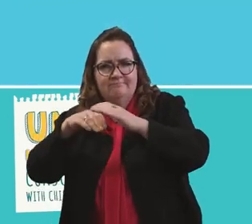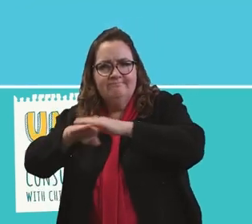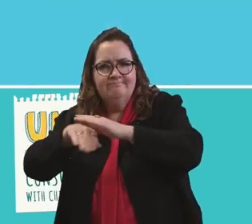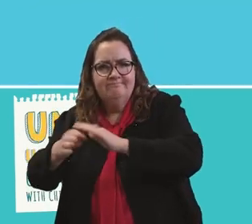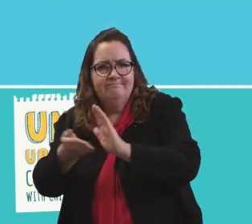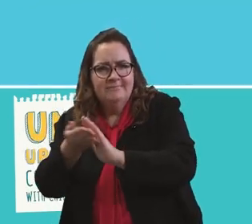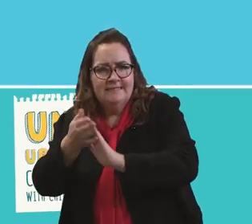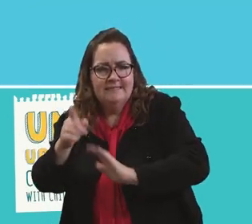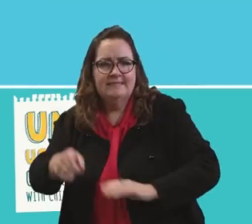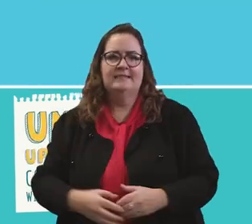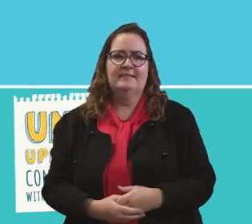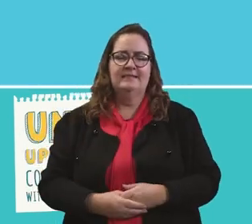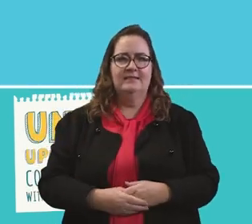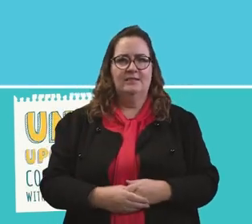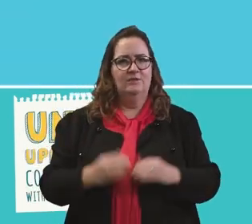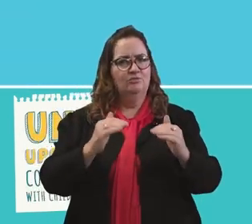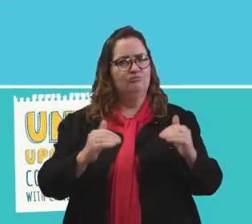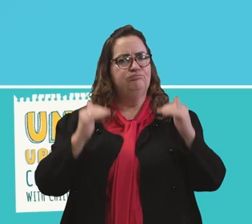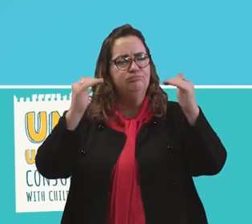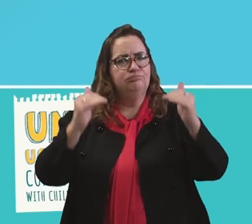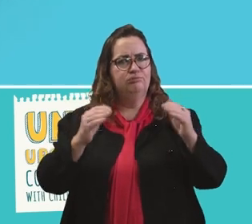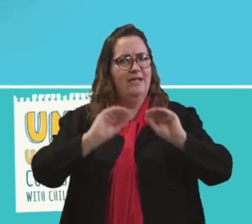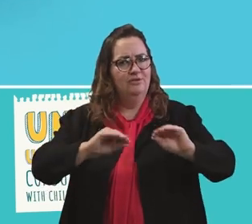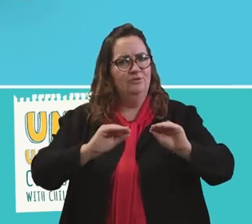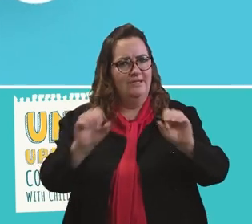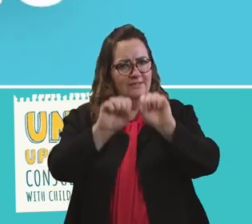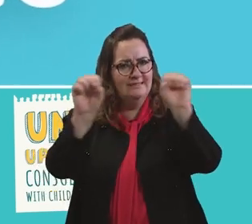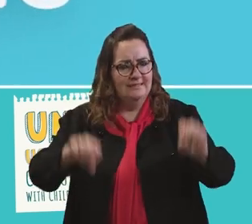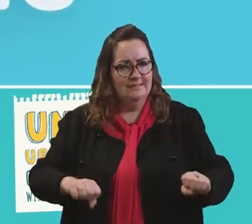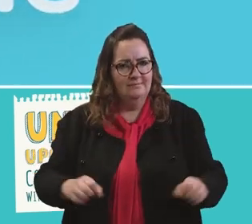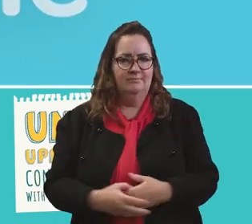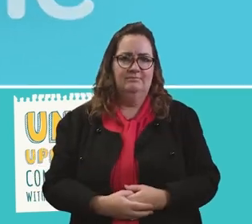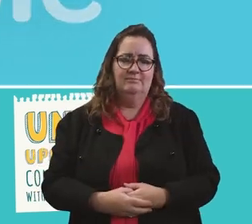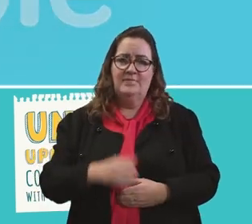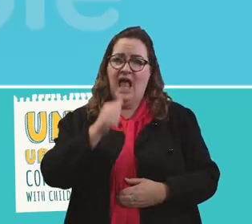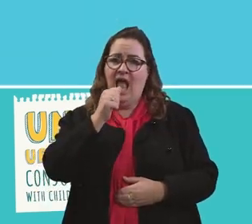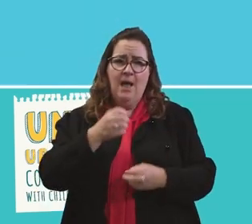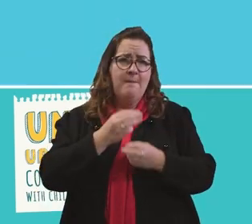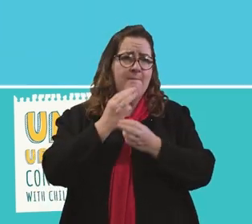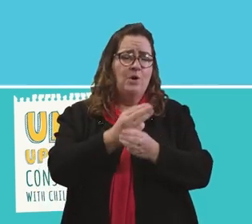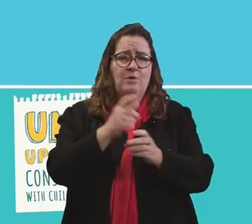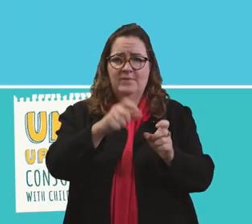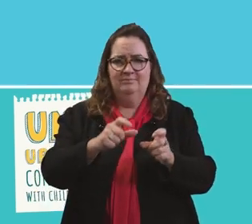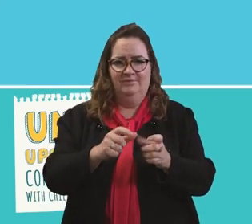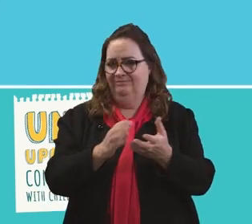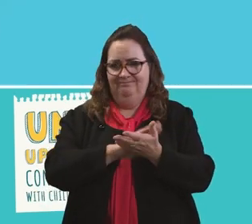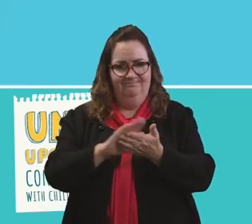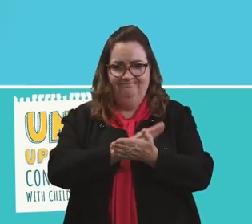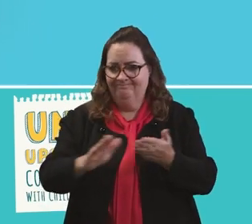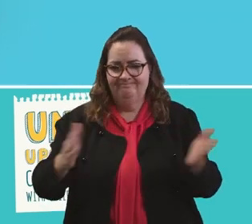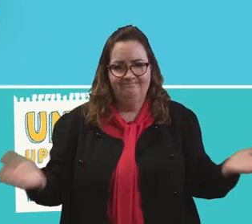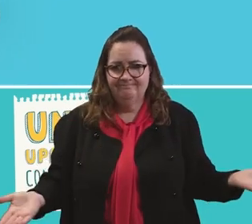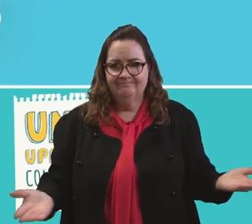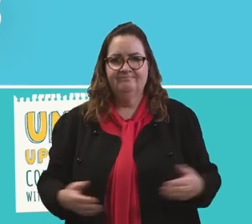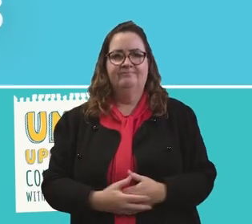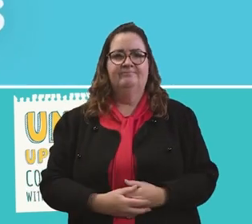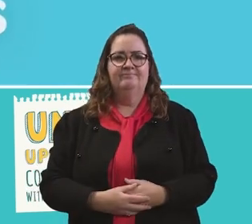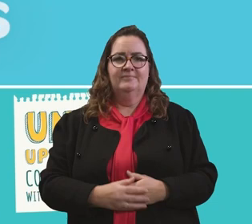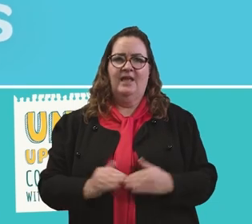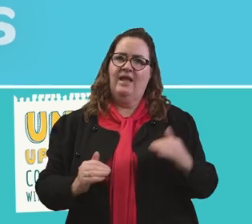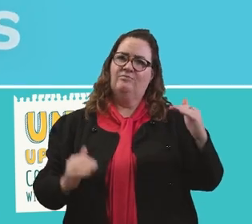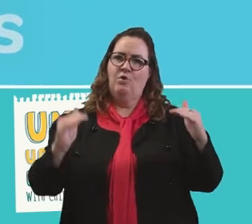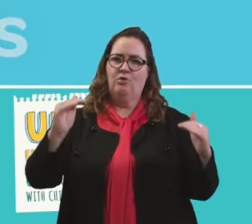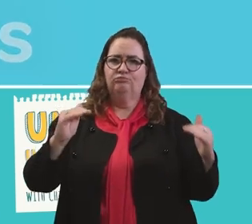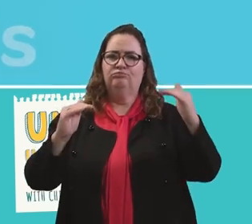the education system. No more poor people. Greater equality and end discrimination. Have the same rights